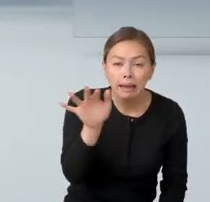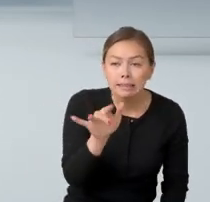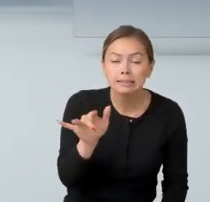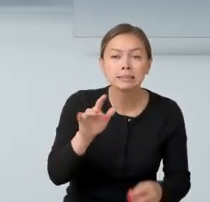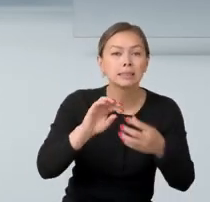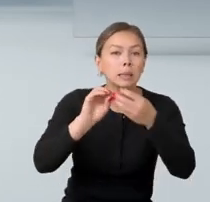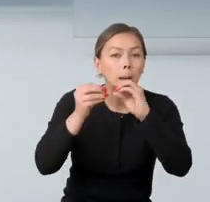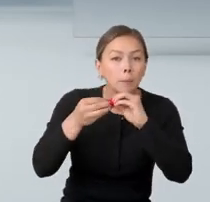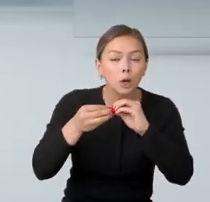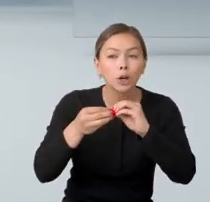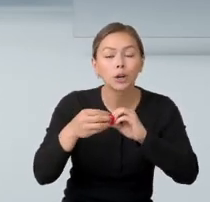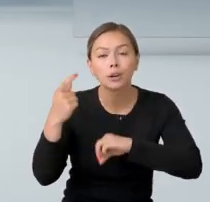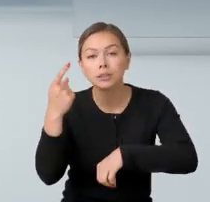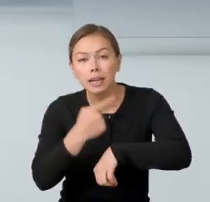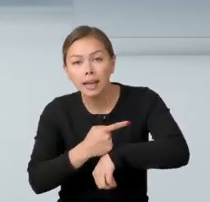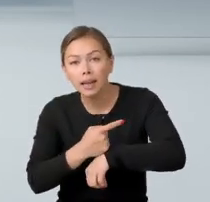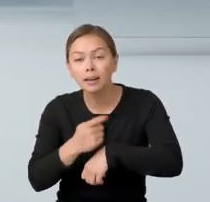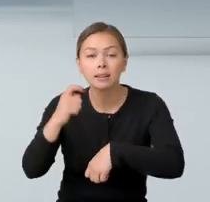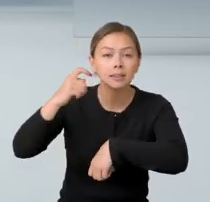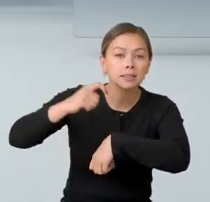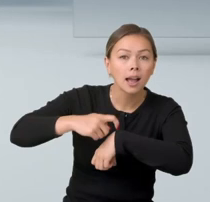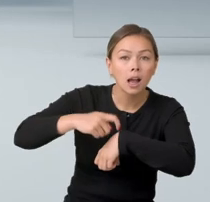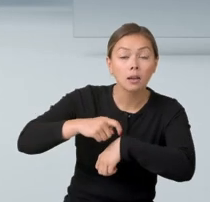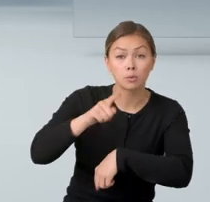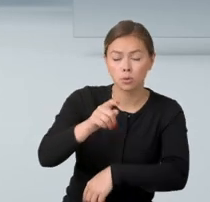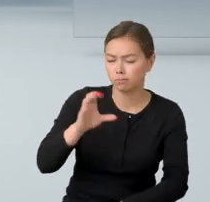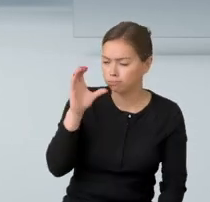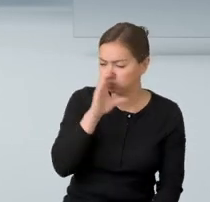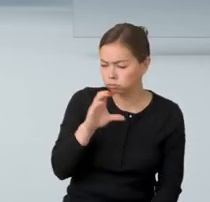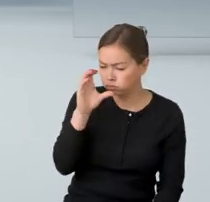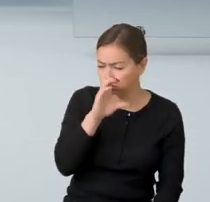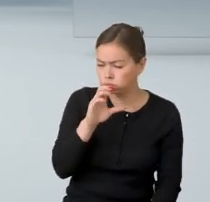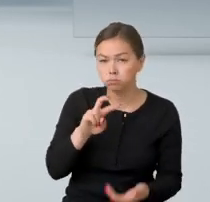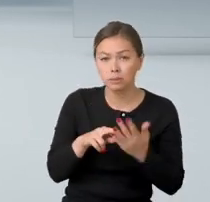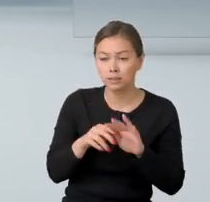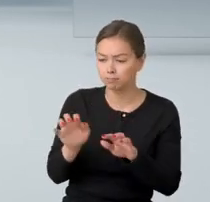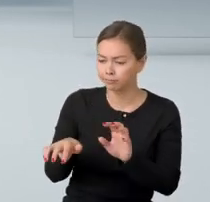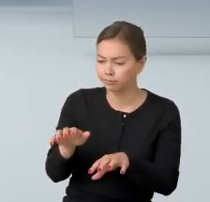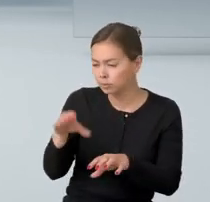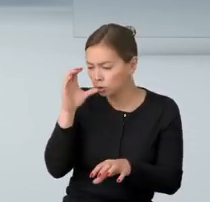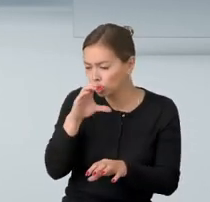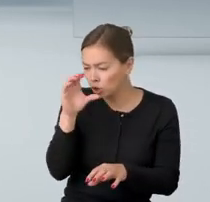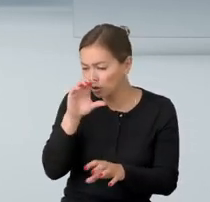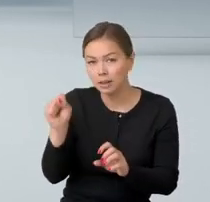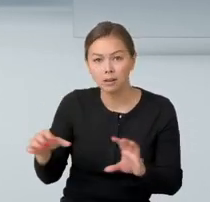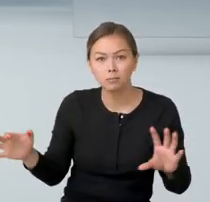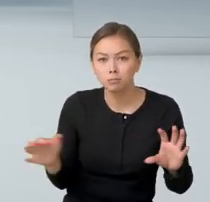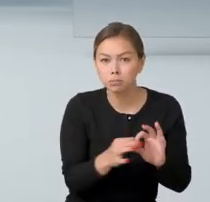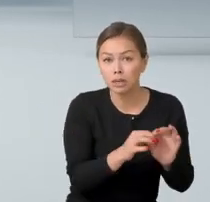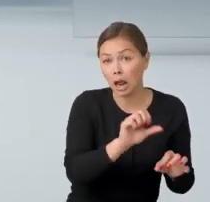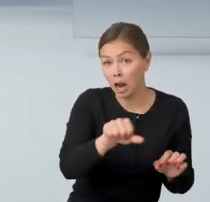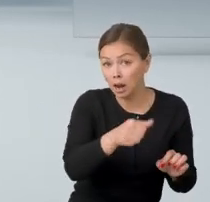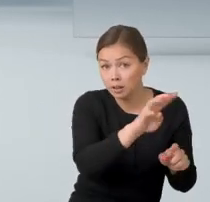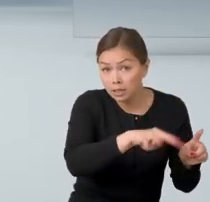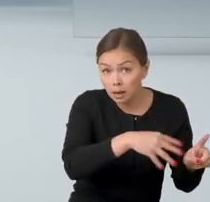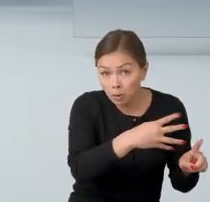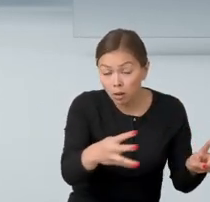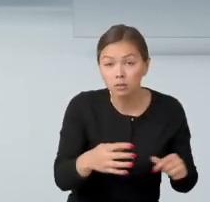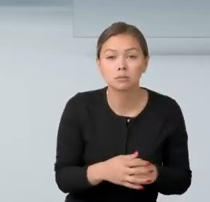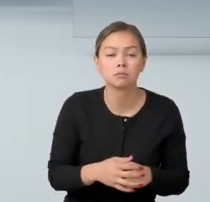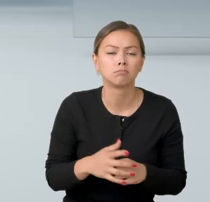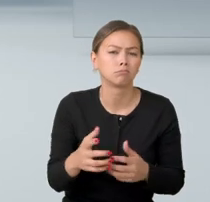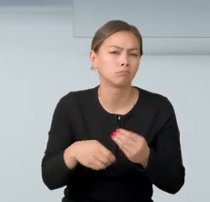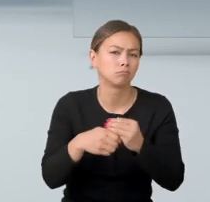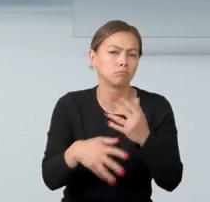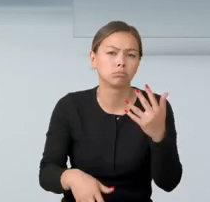number date and time even lookups where I can relate a table to another one I can create